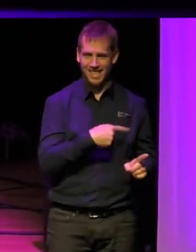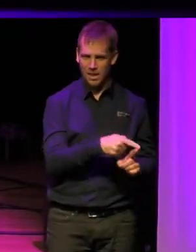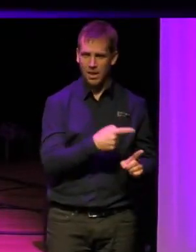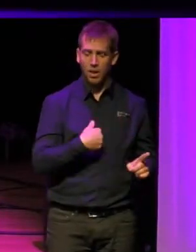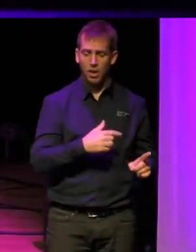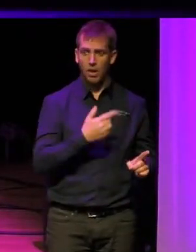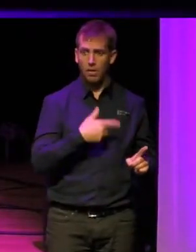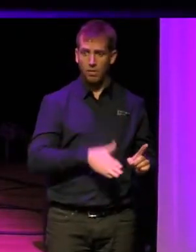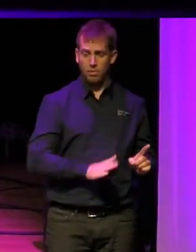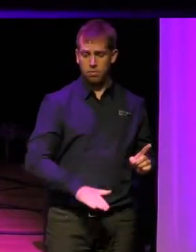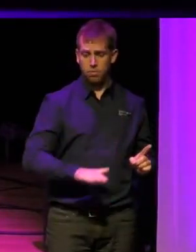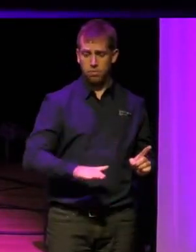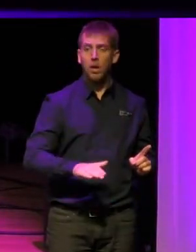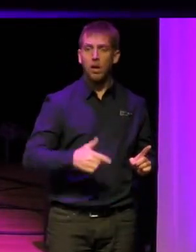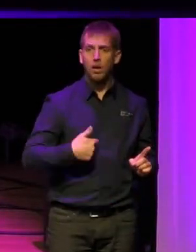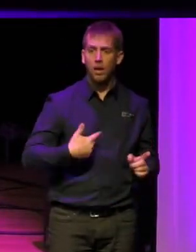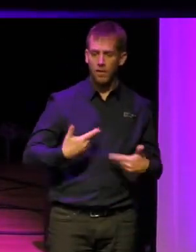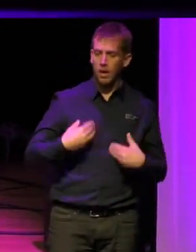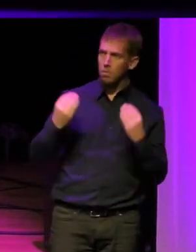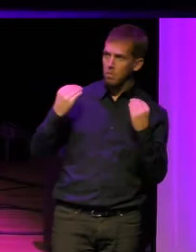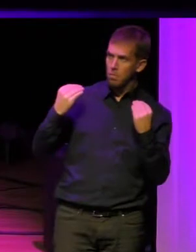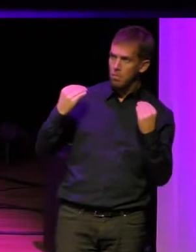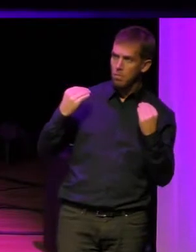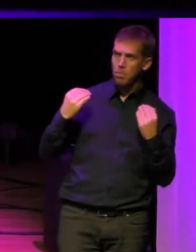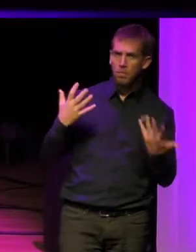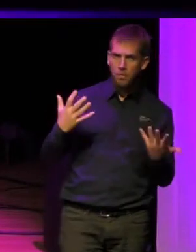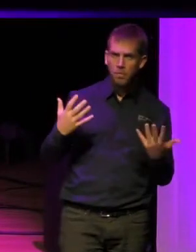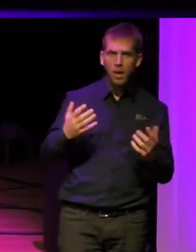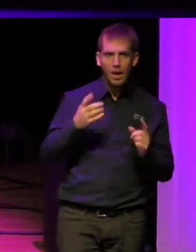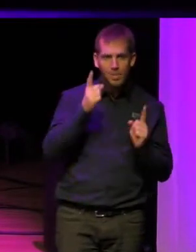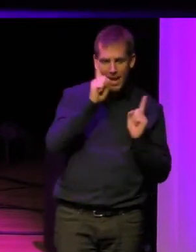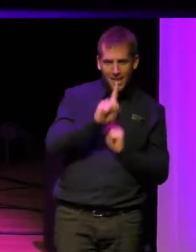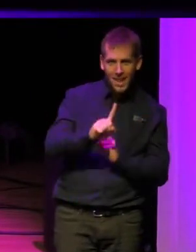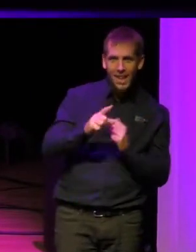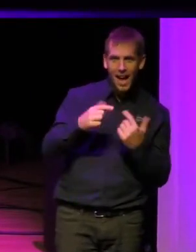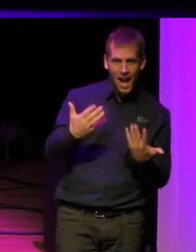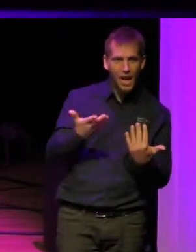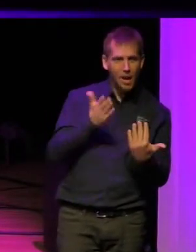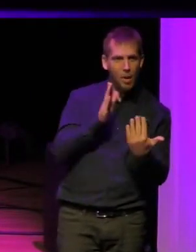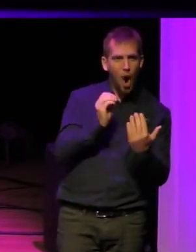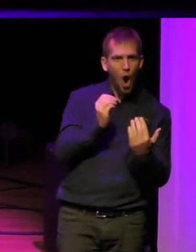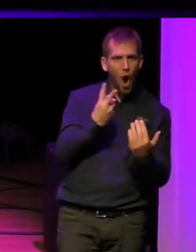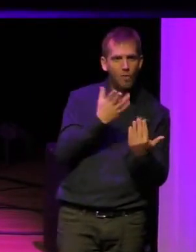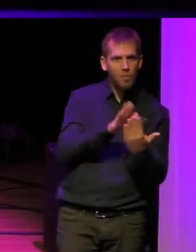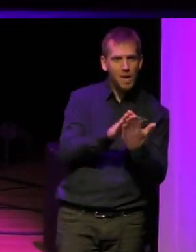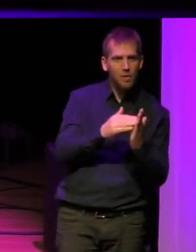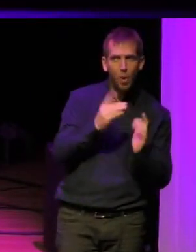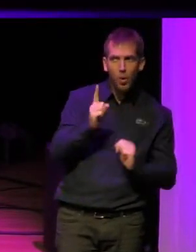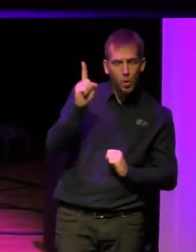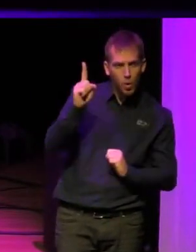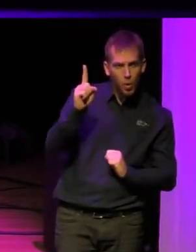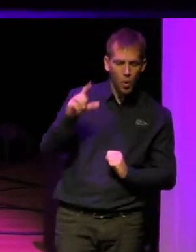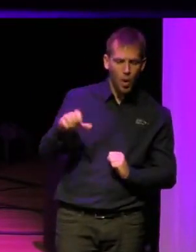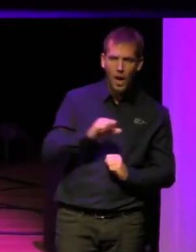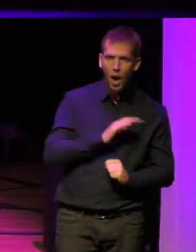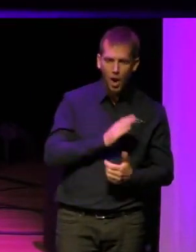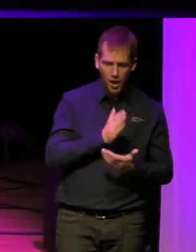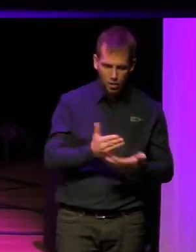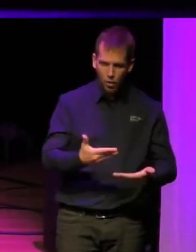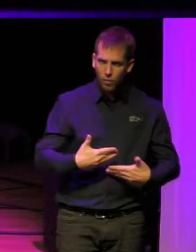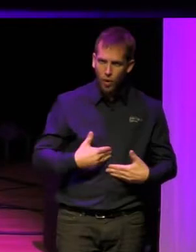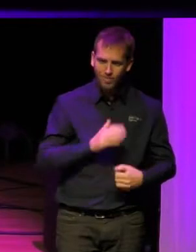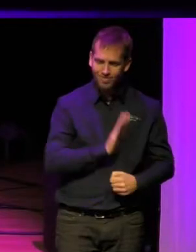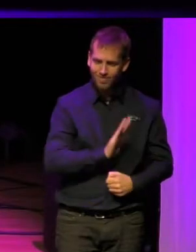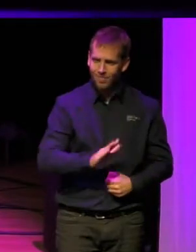about humanity being born in the image of God and that everyone deserves the best possible